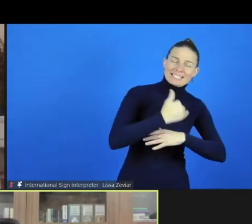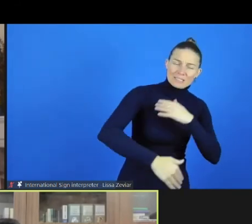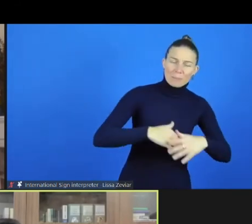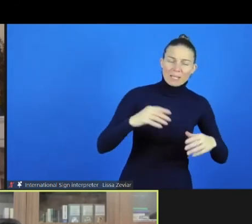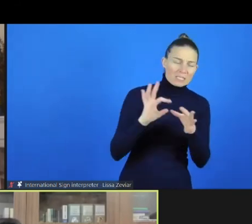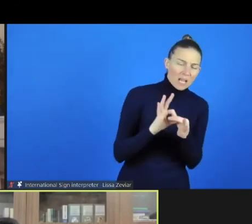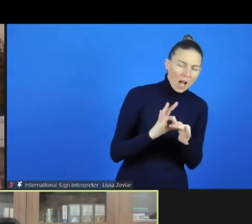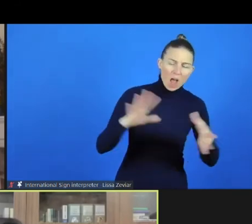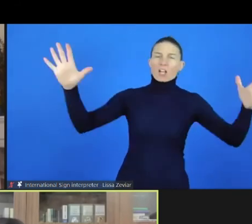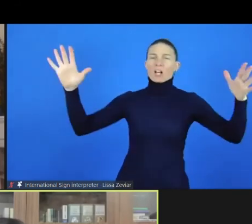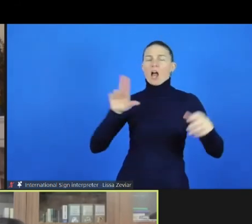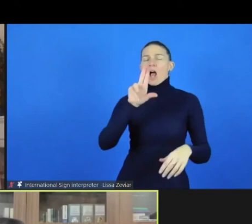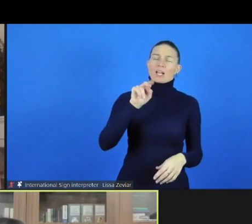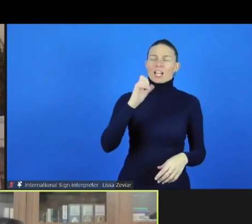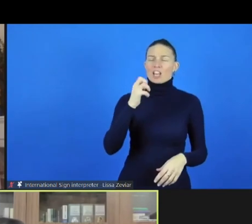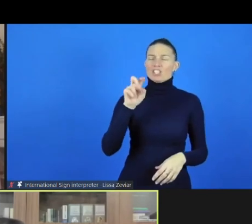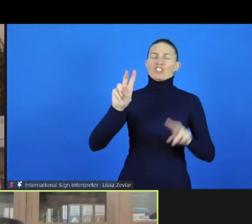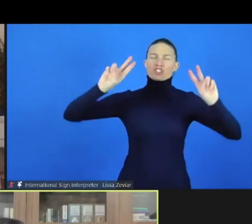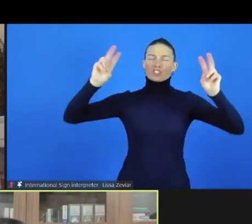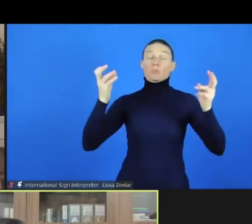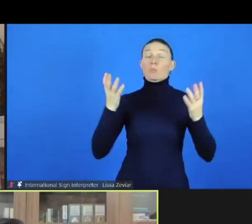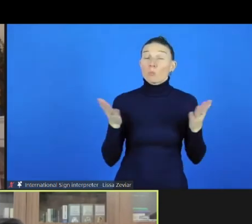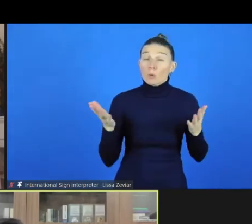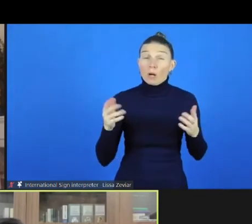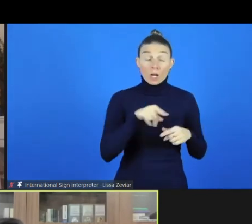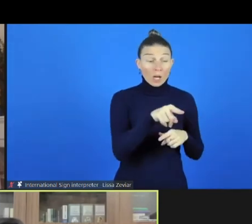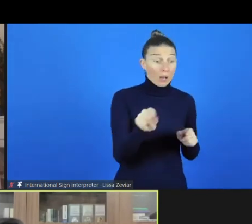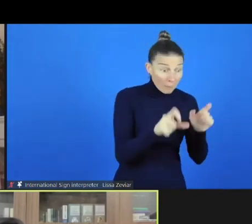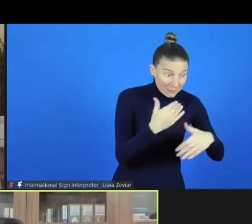we give leadership skills to our employees with disabilities.